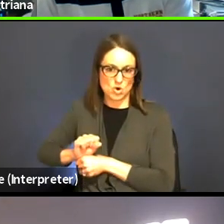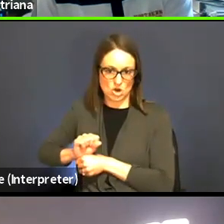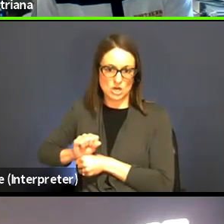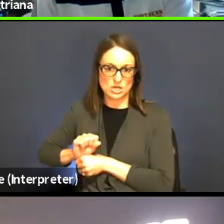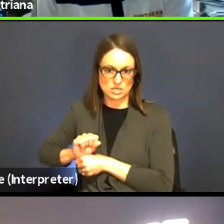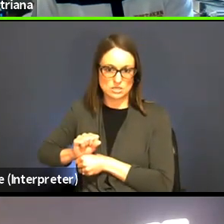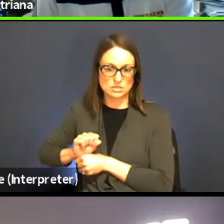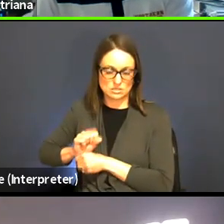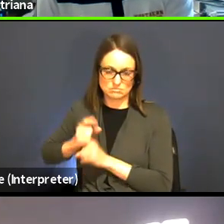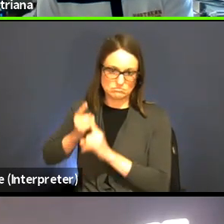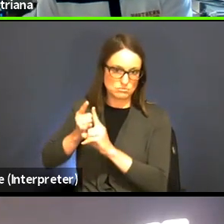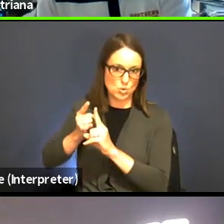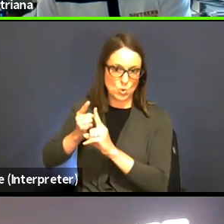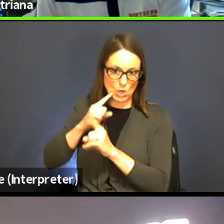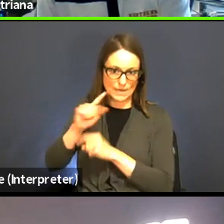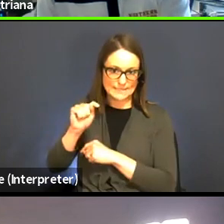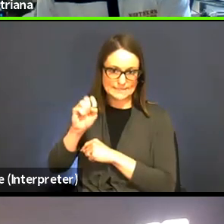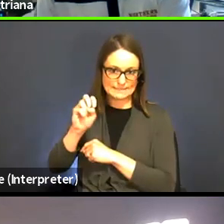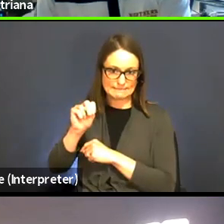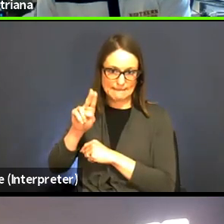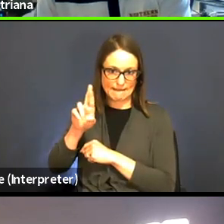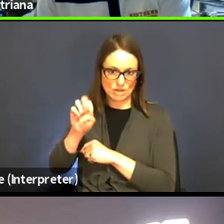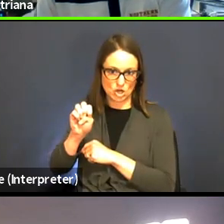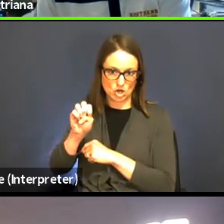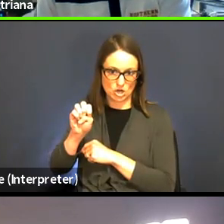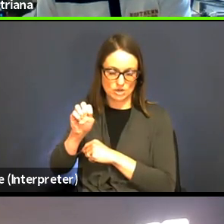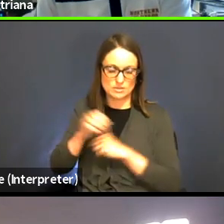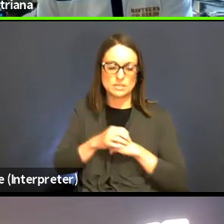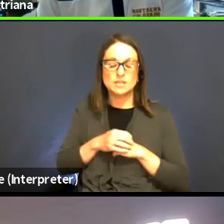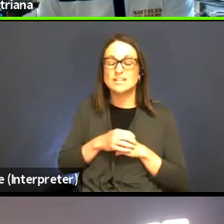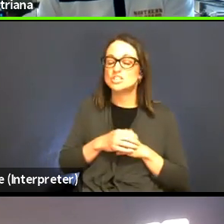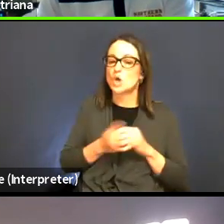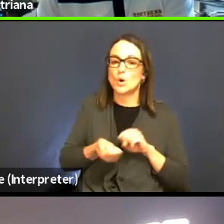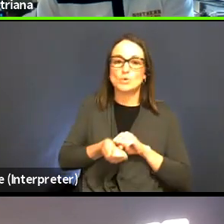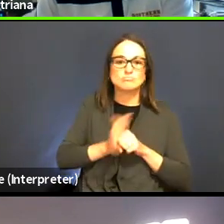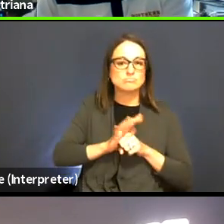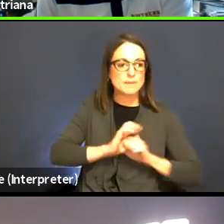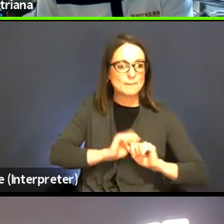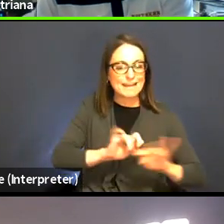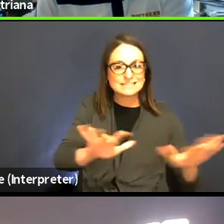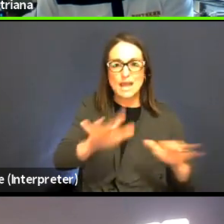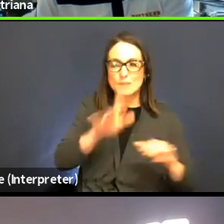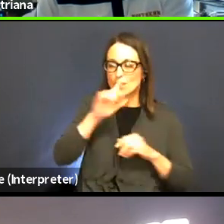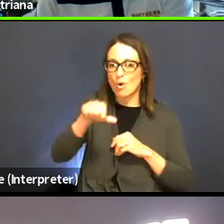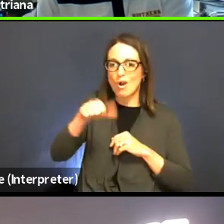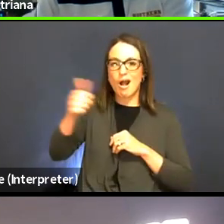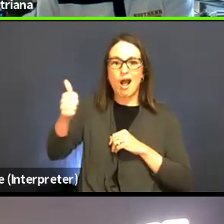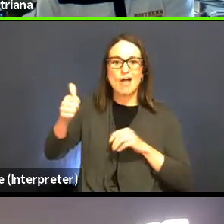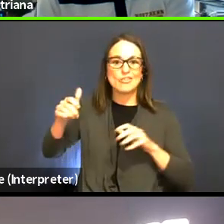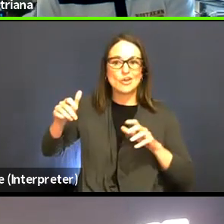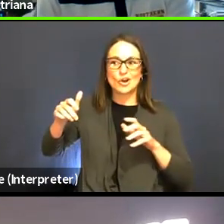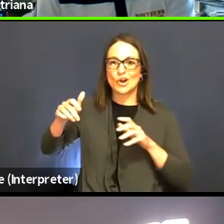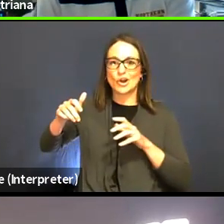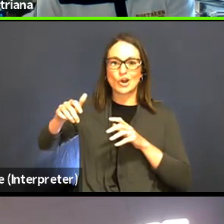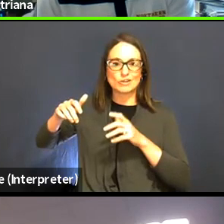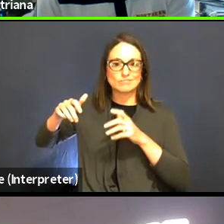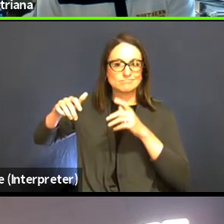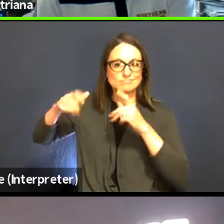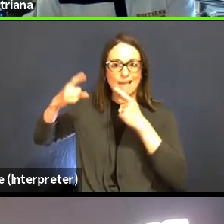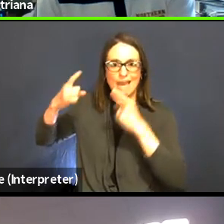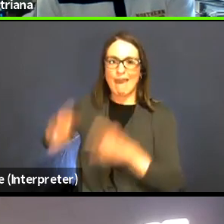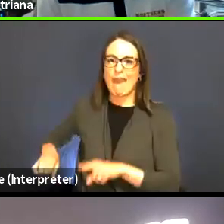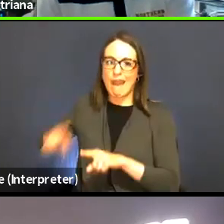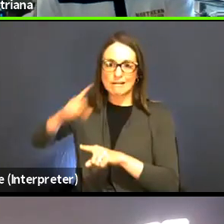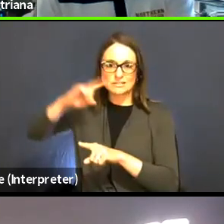towards tenure, that pandemic and other acts of God and impossibility issues is included